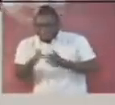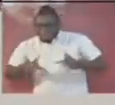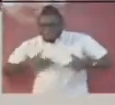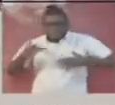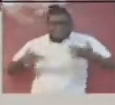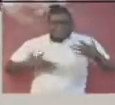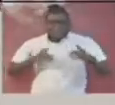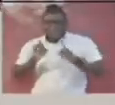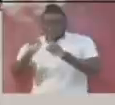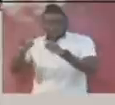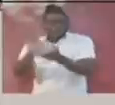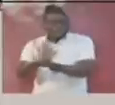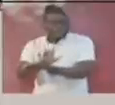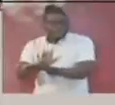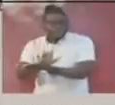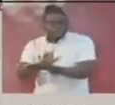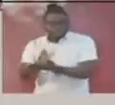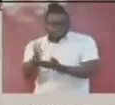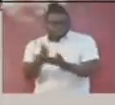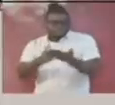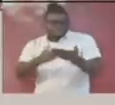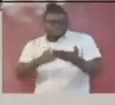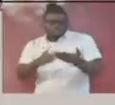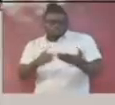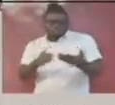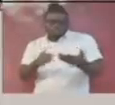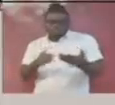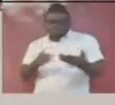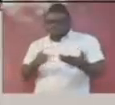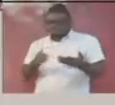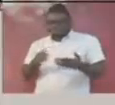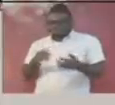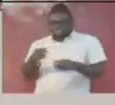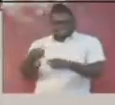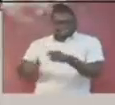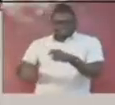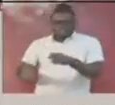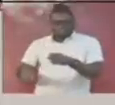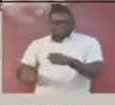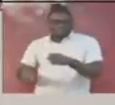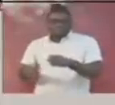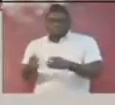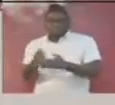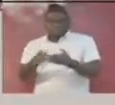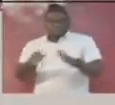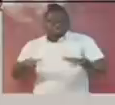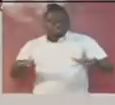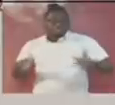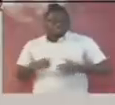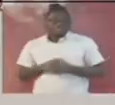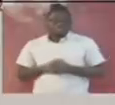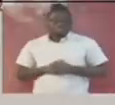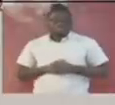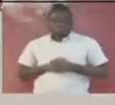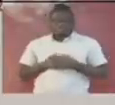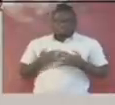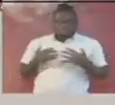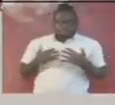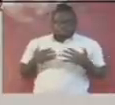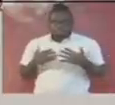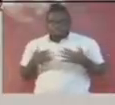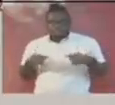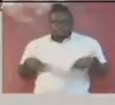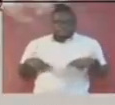easy. Some children are anxious, some children are fearful, some children have had to deal with difficult